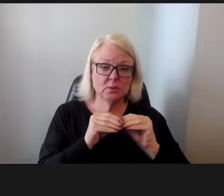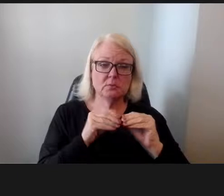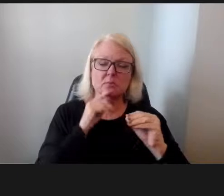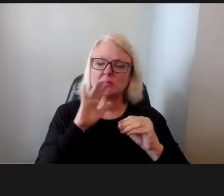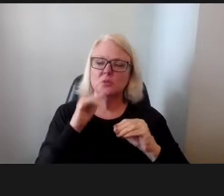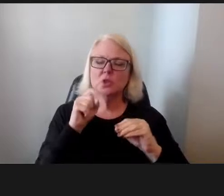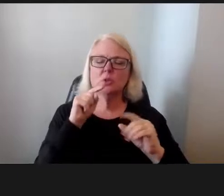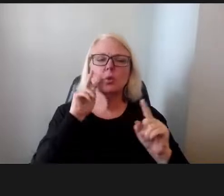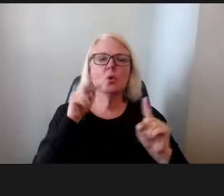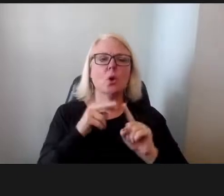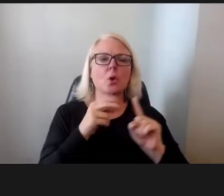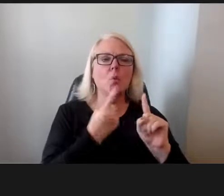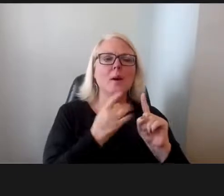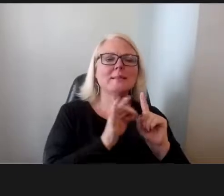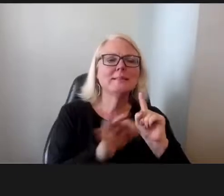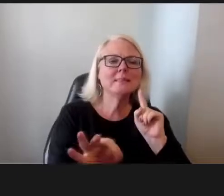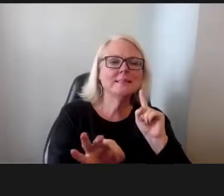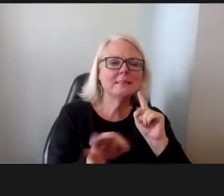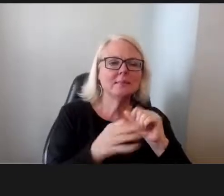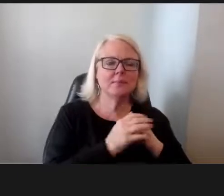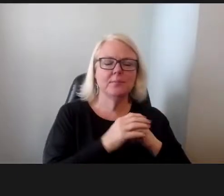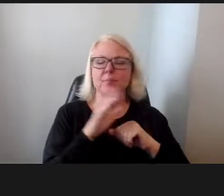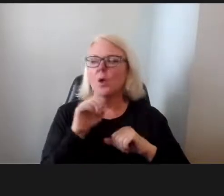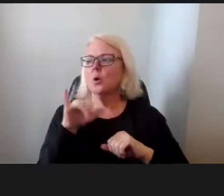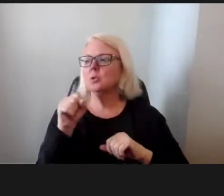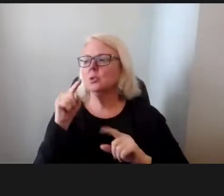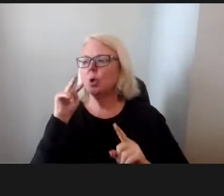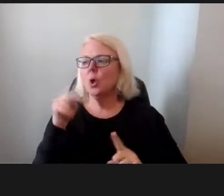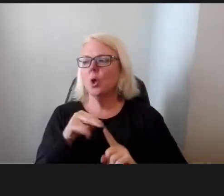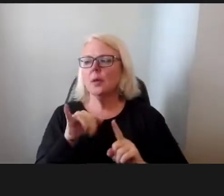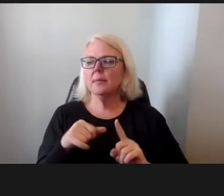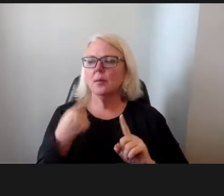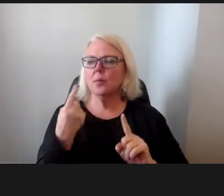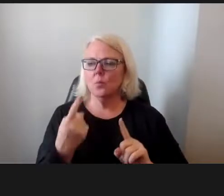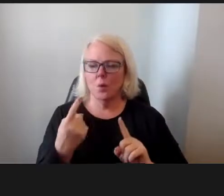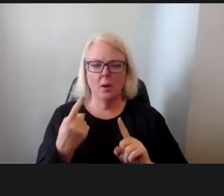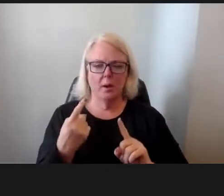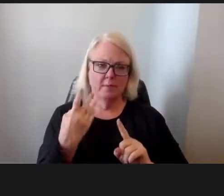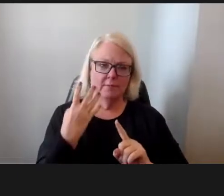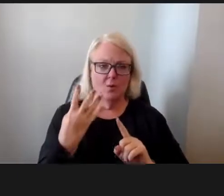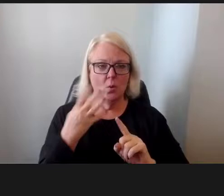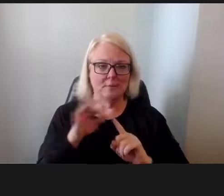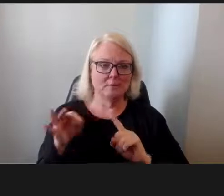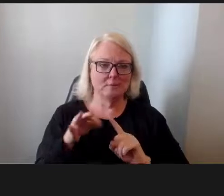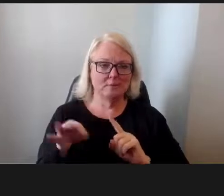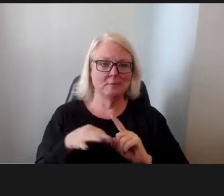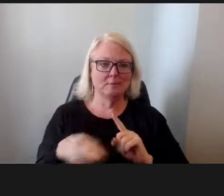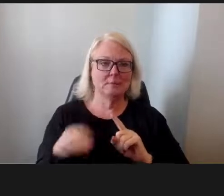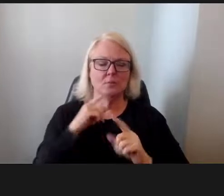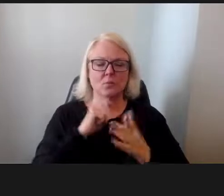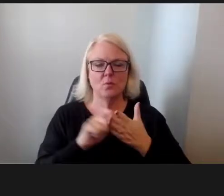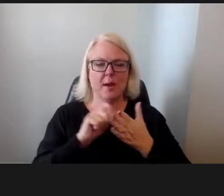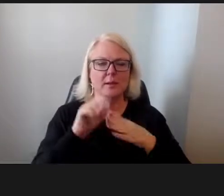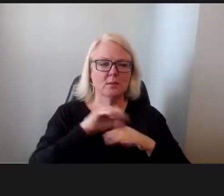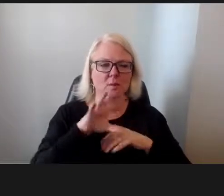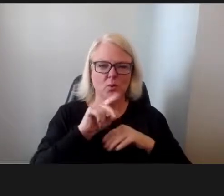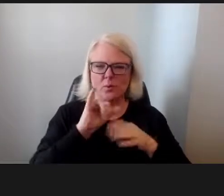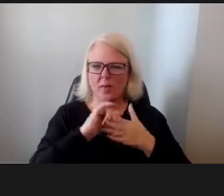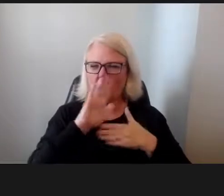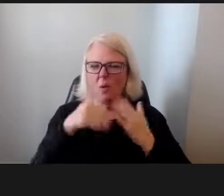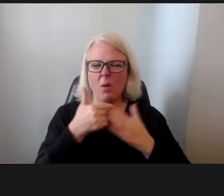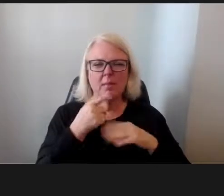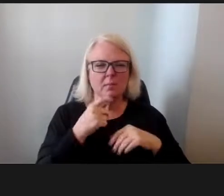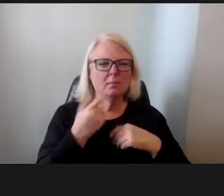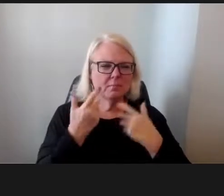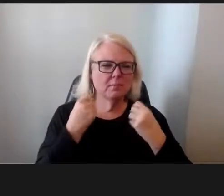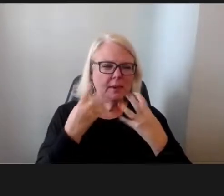to look at this one sentence, or just to look at this one four sentences. Actually, writing consultants do that all the time. That